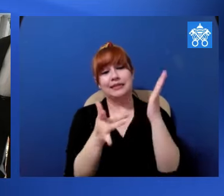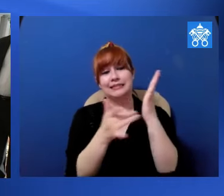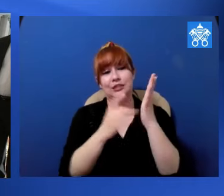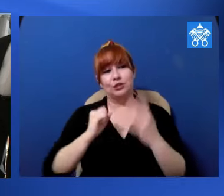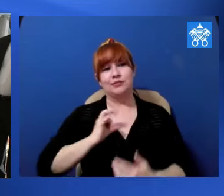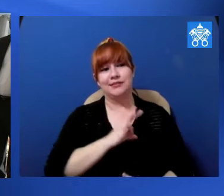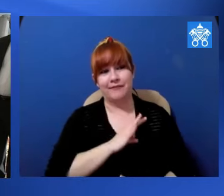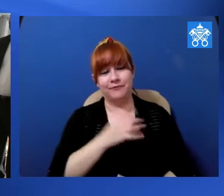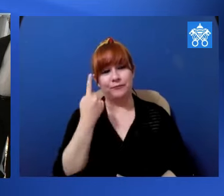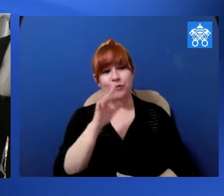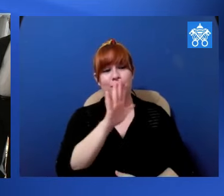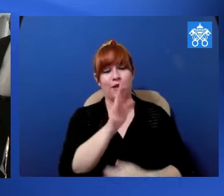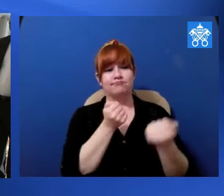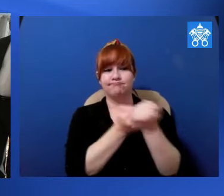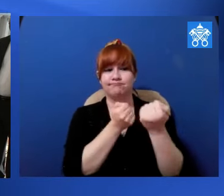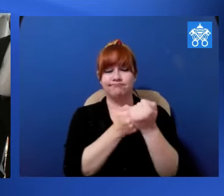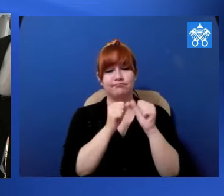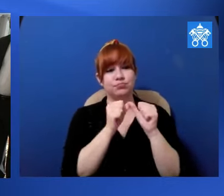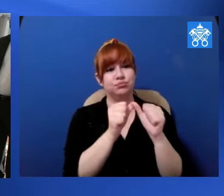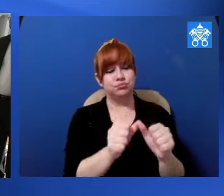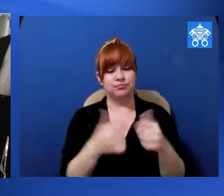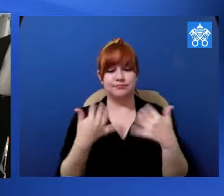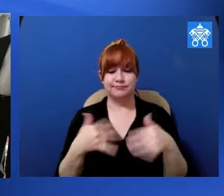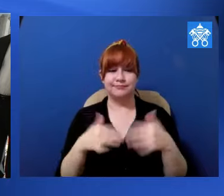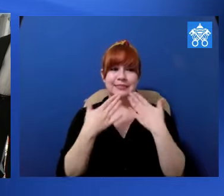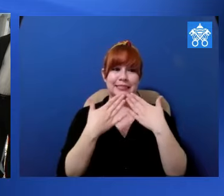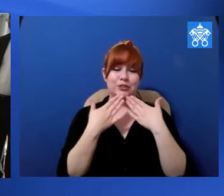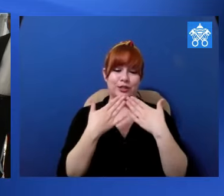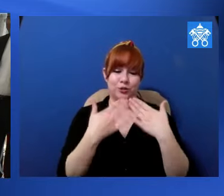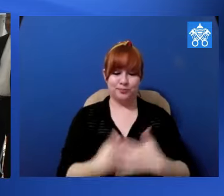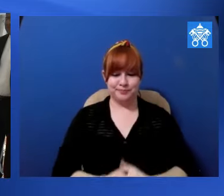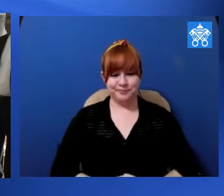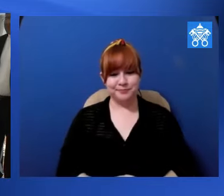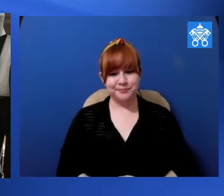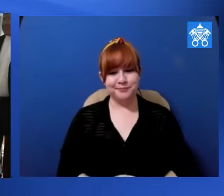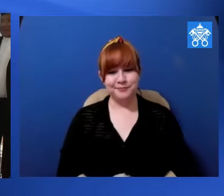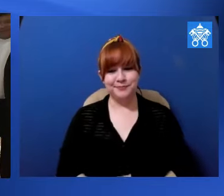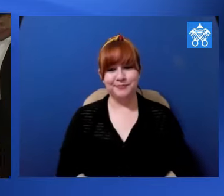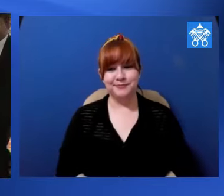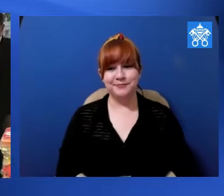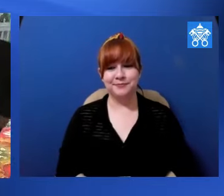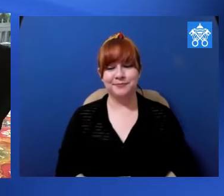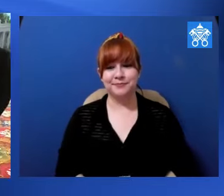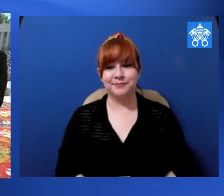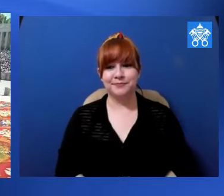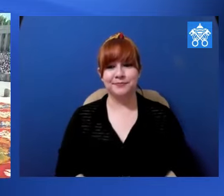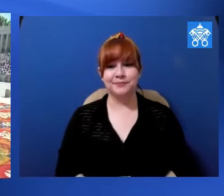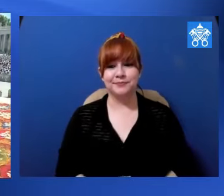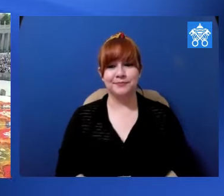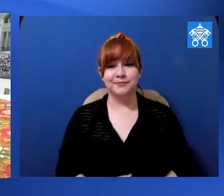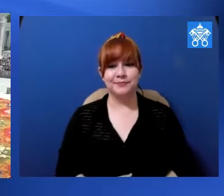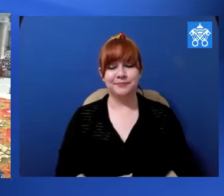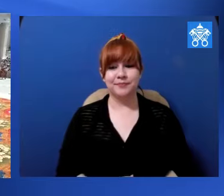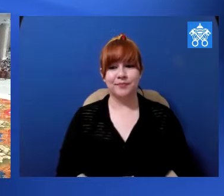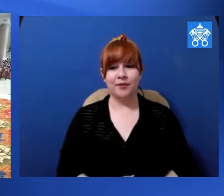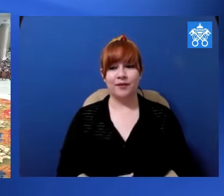Luminous Radio in India, and Radio Maria, Papua New Guinea. Thanks, too, to our producers and